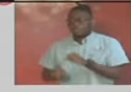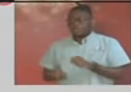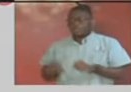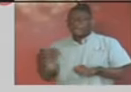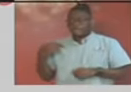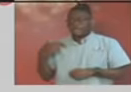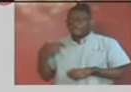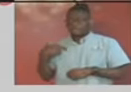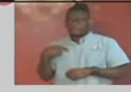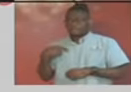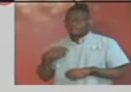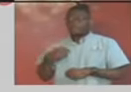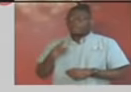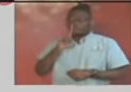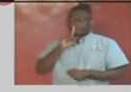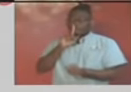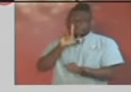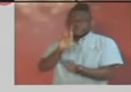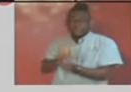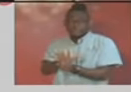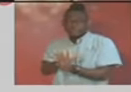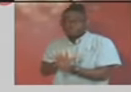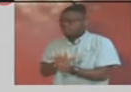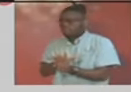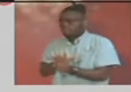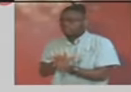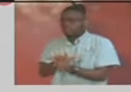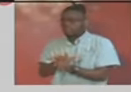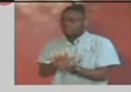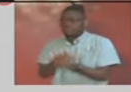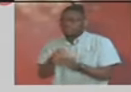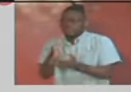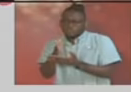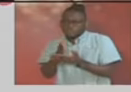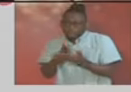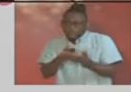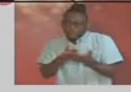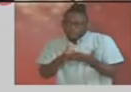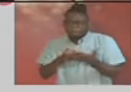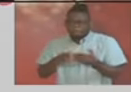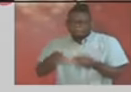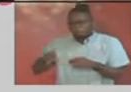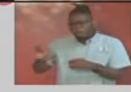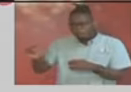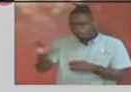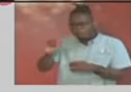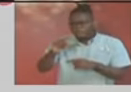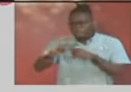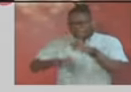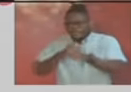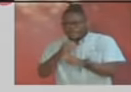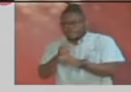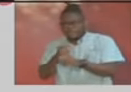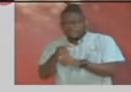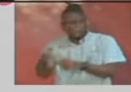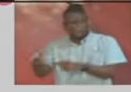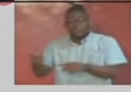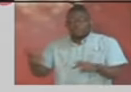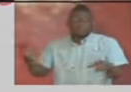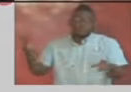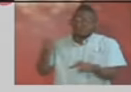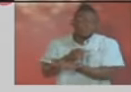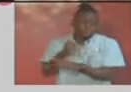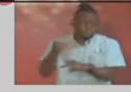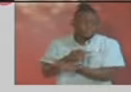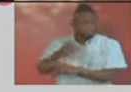some of the strains actually produce increased morbidity and mortality, so meaning more severe illness. So with those